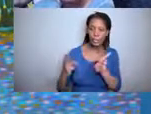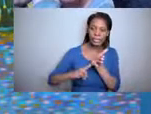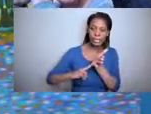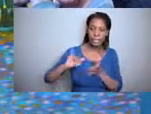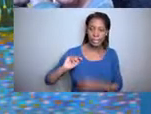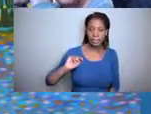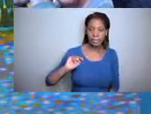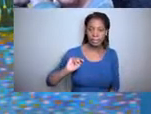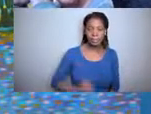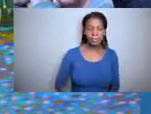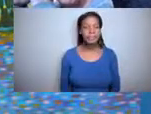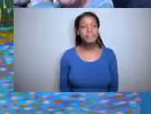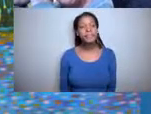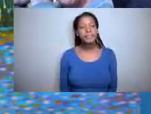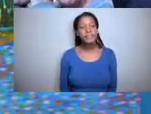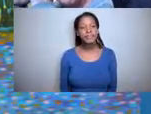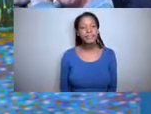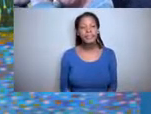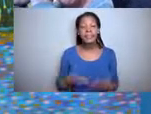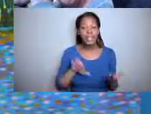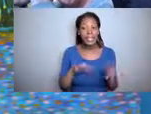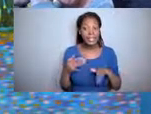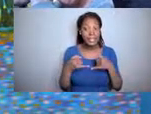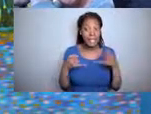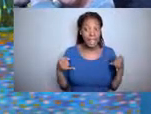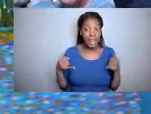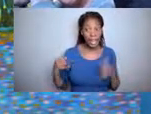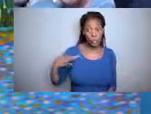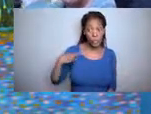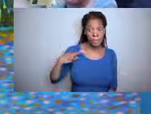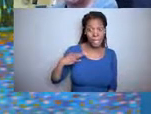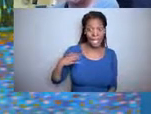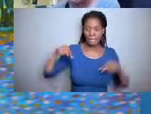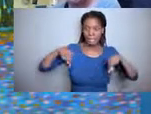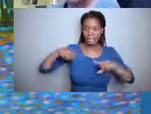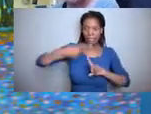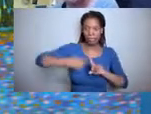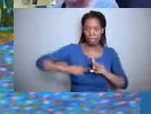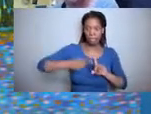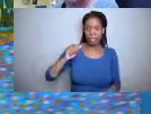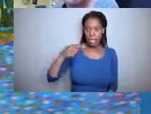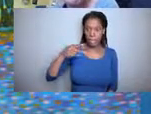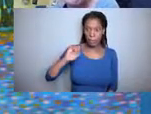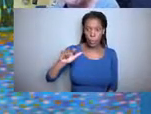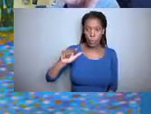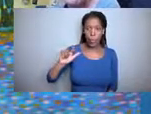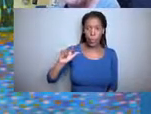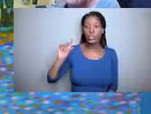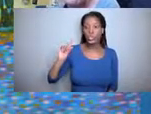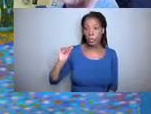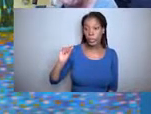to apply is uh the 20th wednesday of this month at 5 pm um